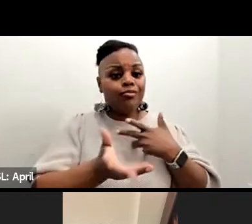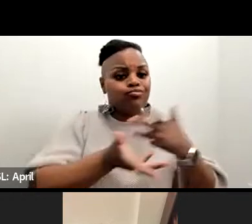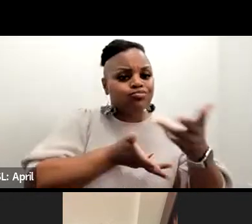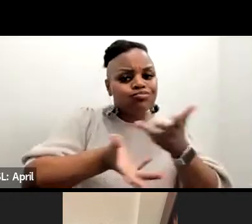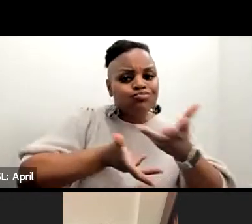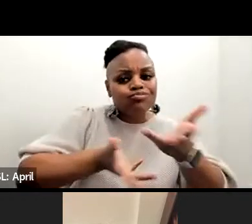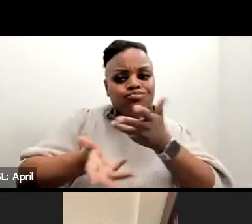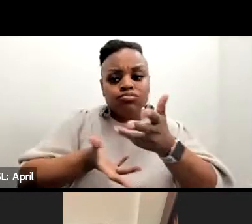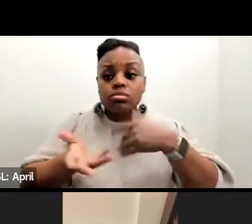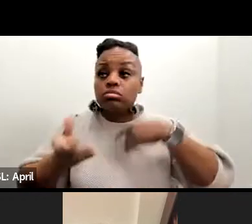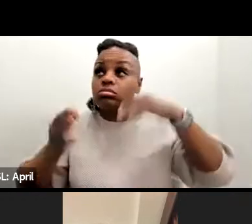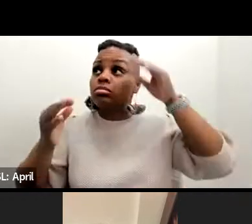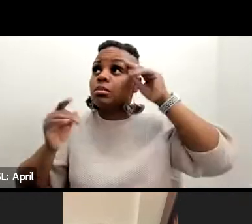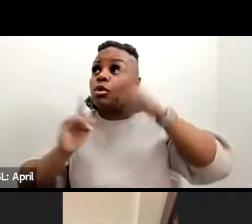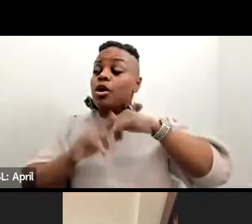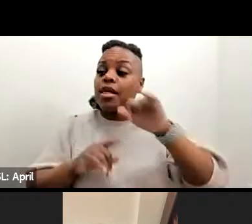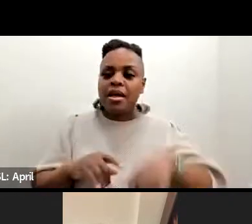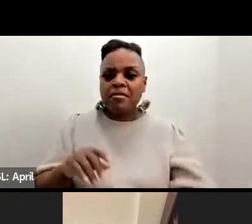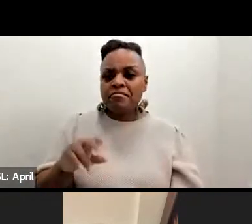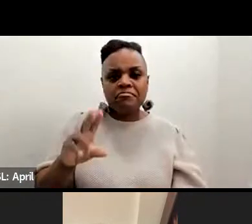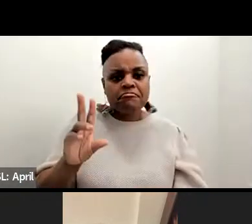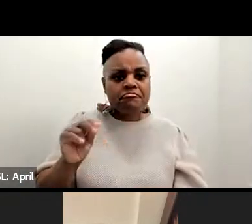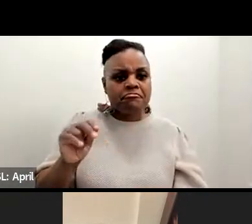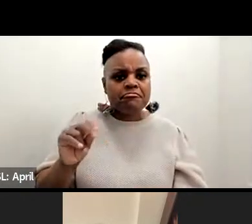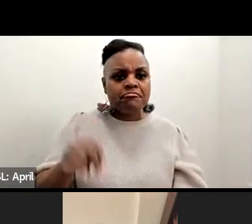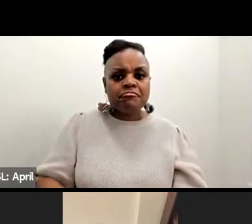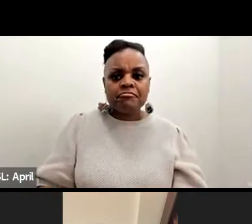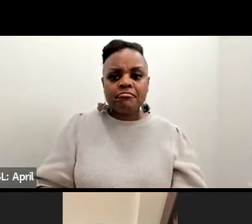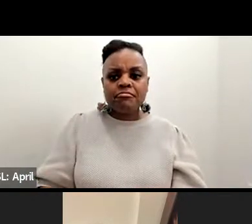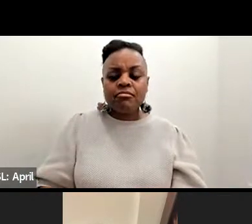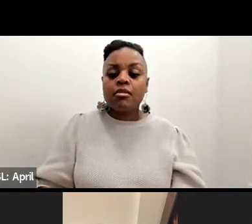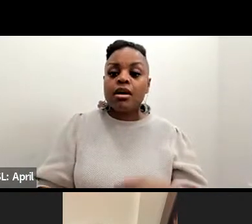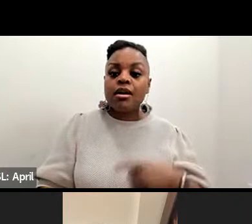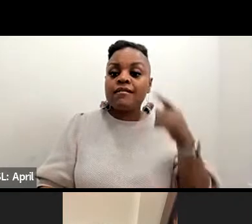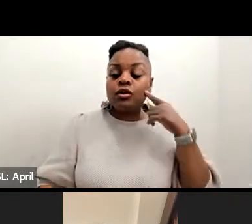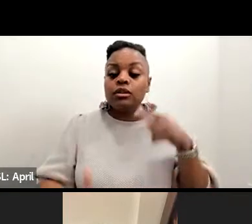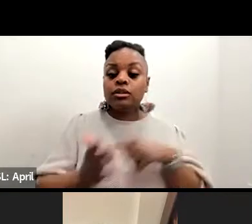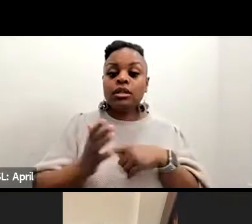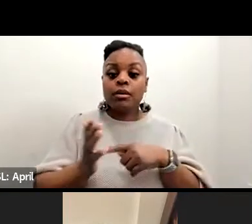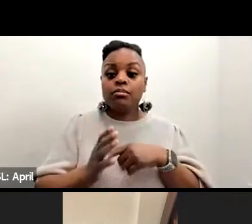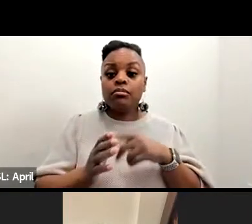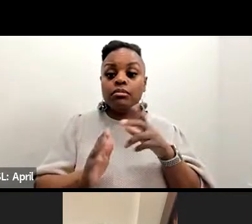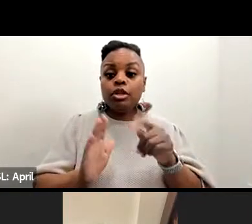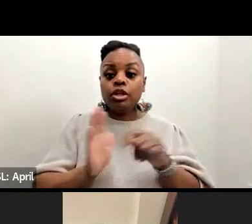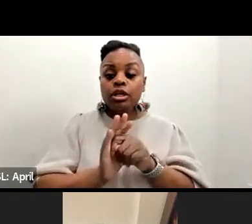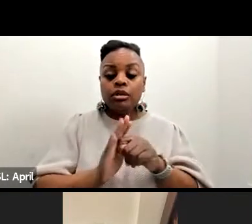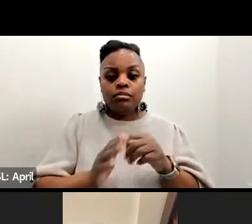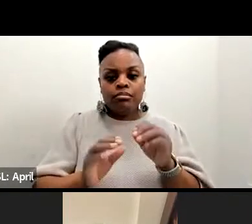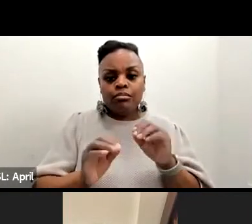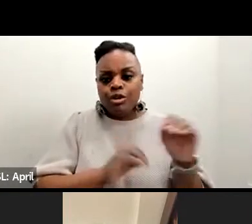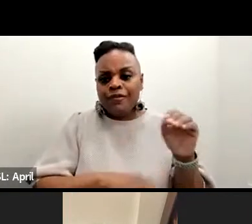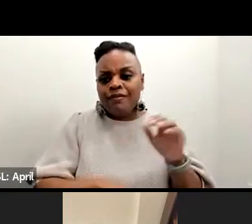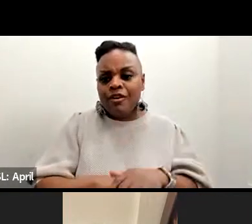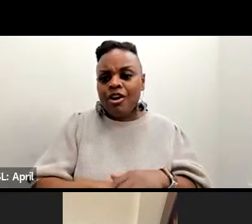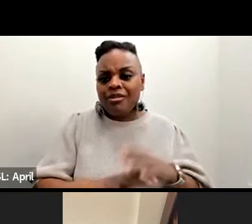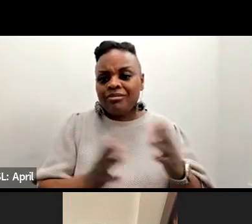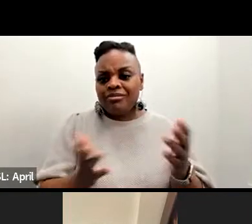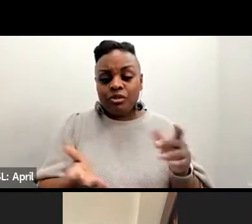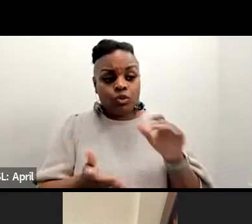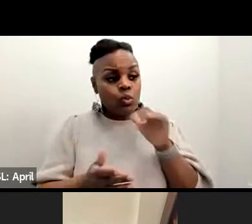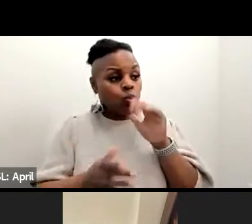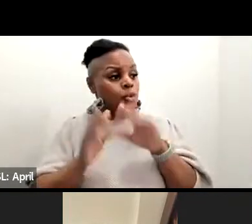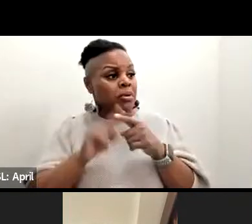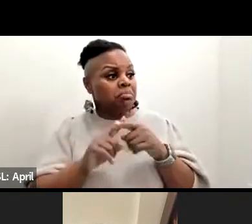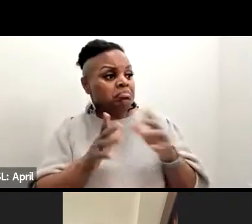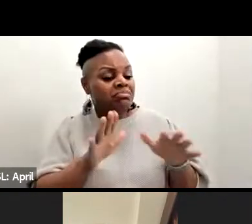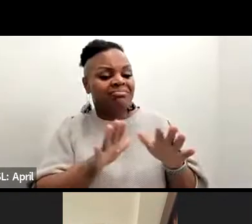in a way has moved on as well. The way the people we talk to see it is that we're in a the way I see it